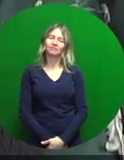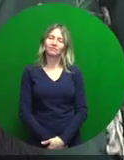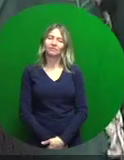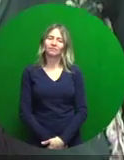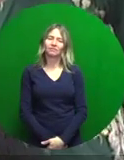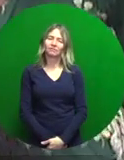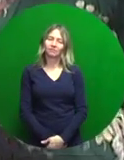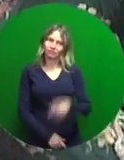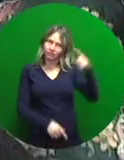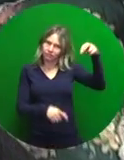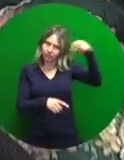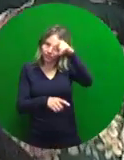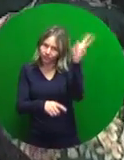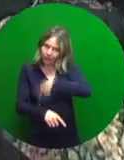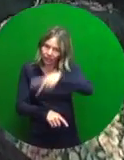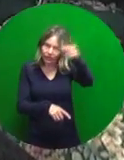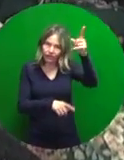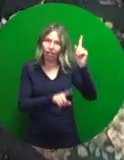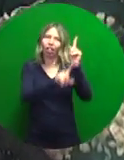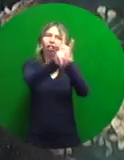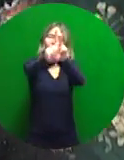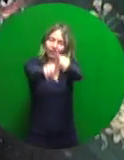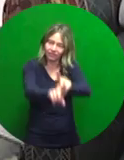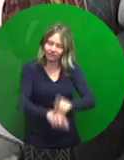walking pretty fast. And